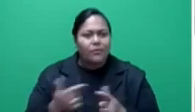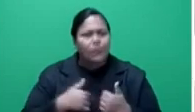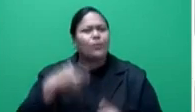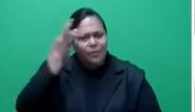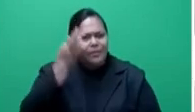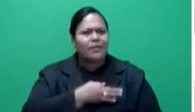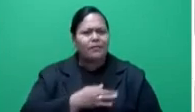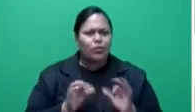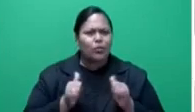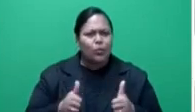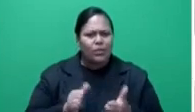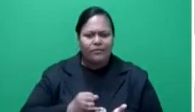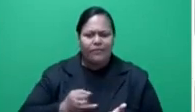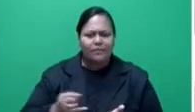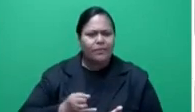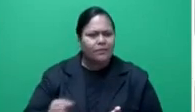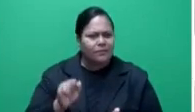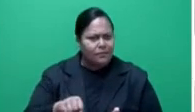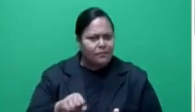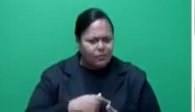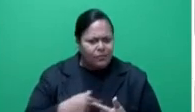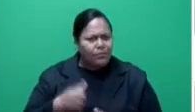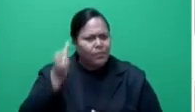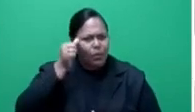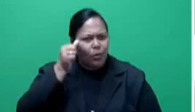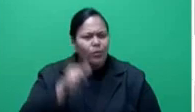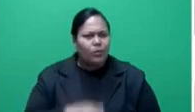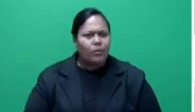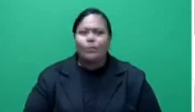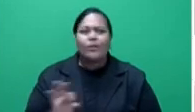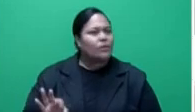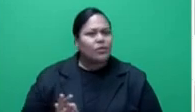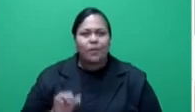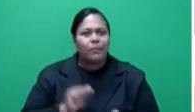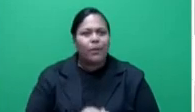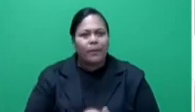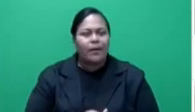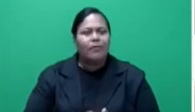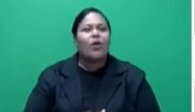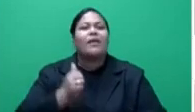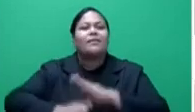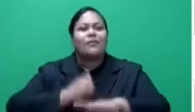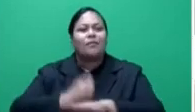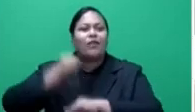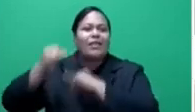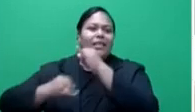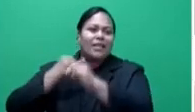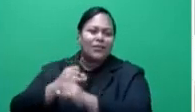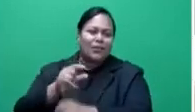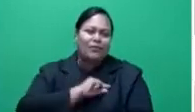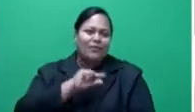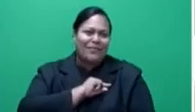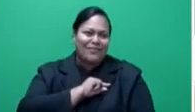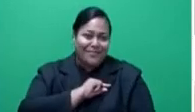is good investment. We're still a long way in establishing FNU to get a number of international accreditation. Academics over